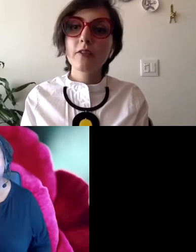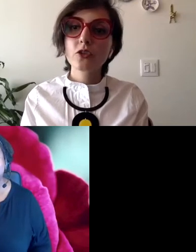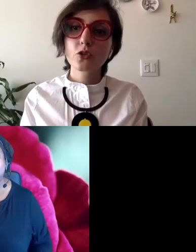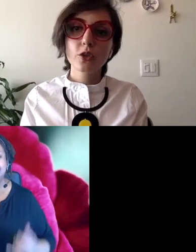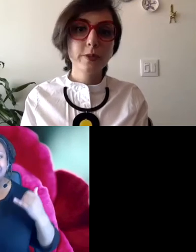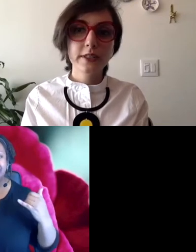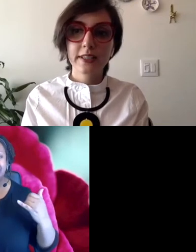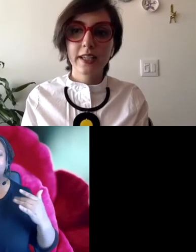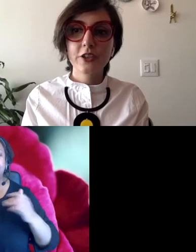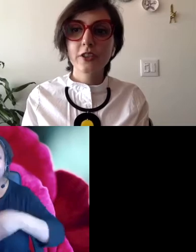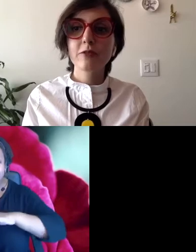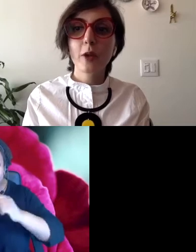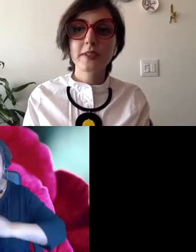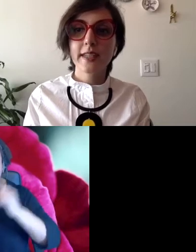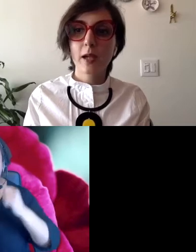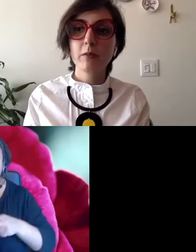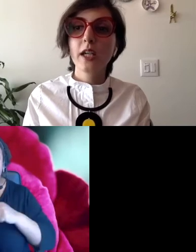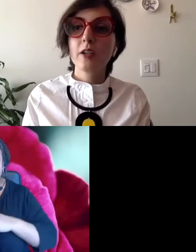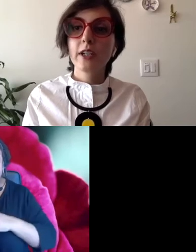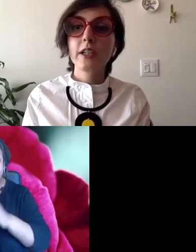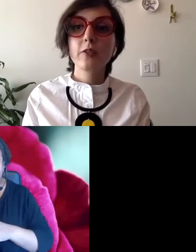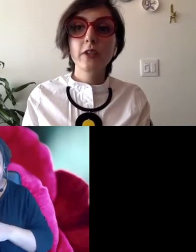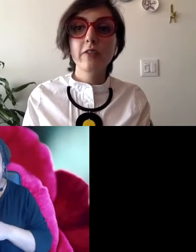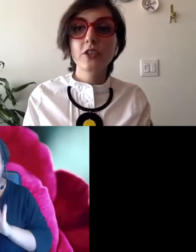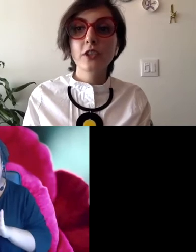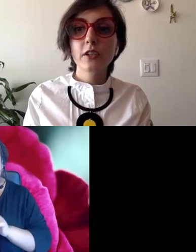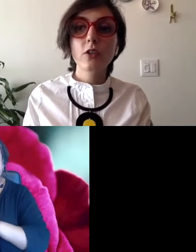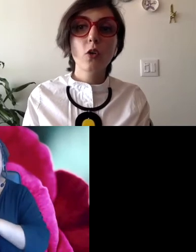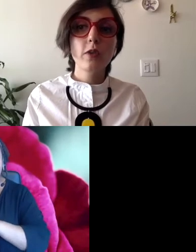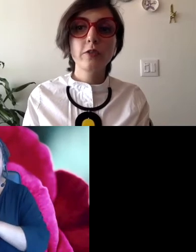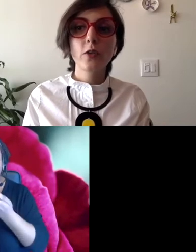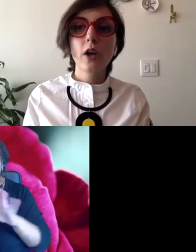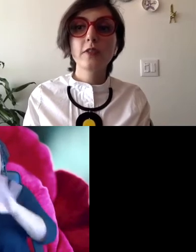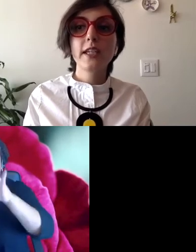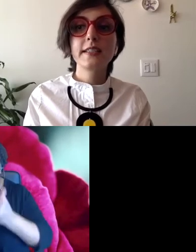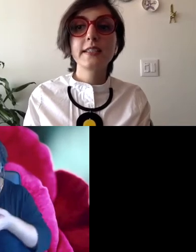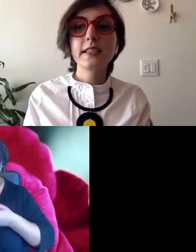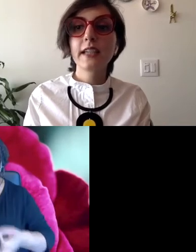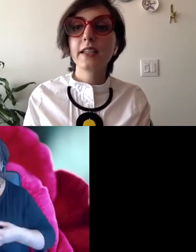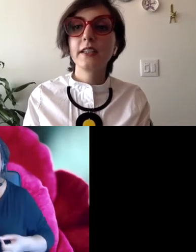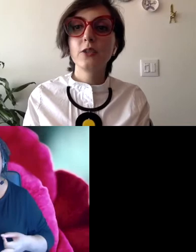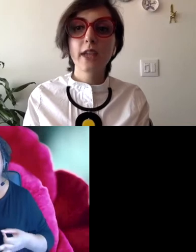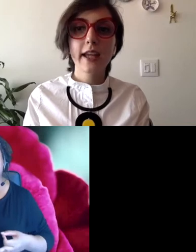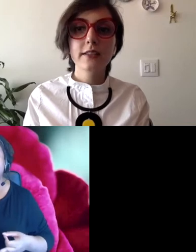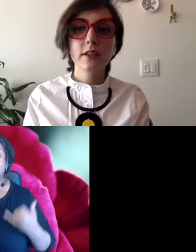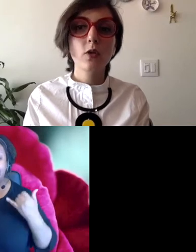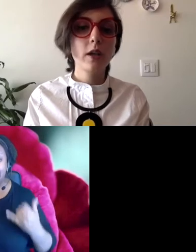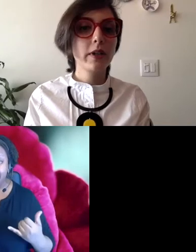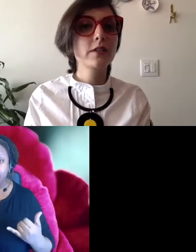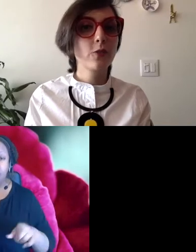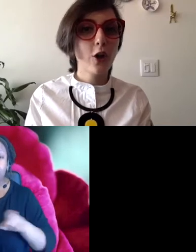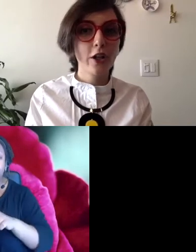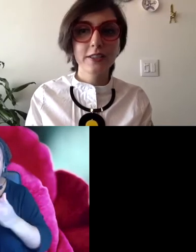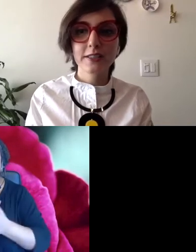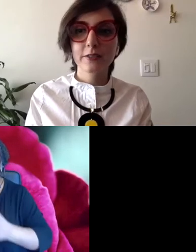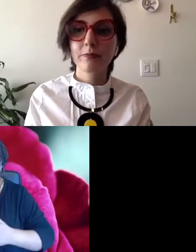will have a short presentation from Sam, where he will give a general overview of the existing and new tax